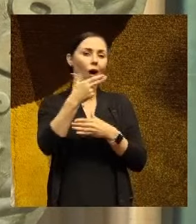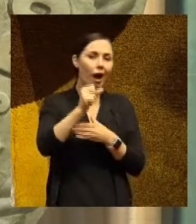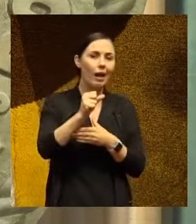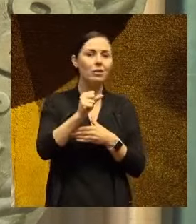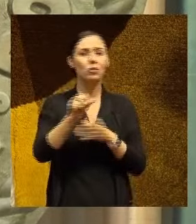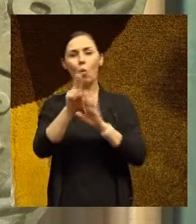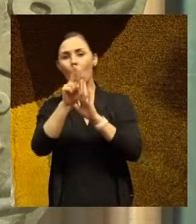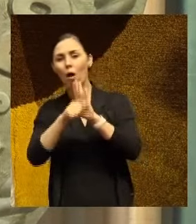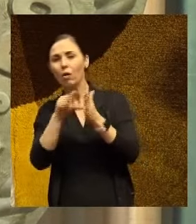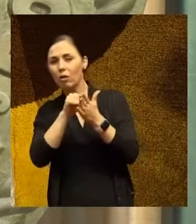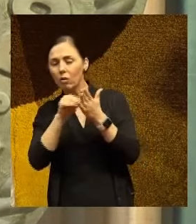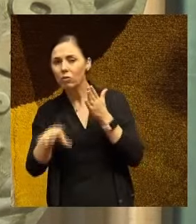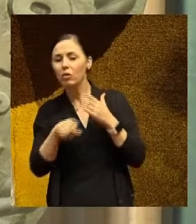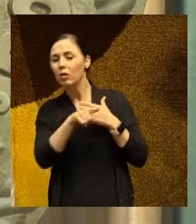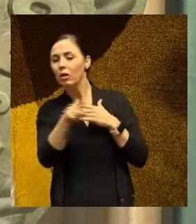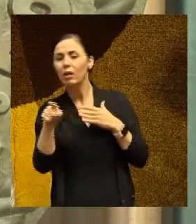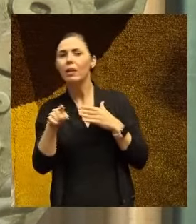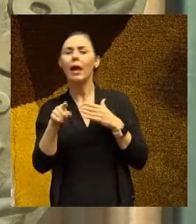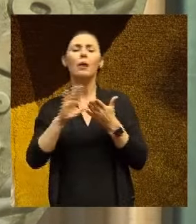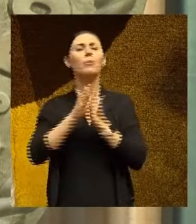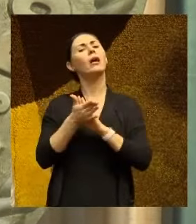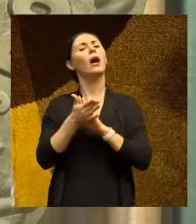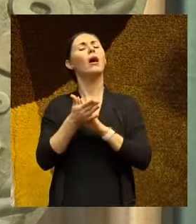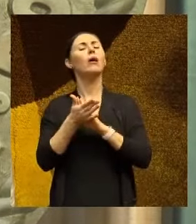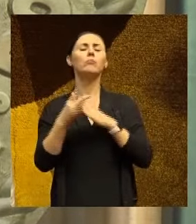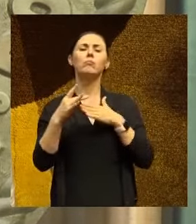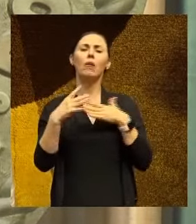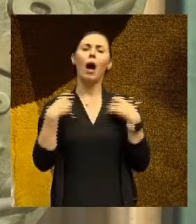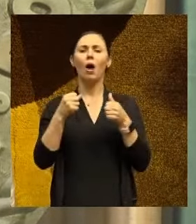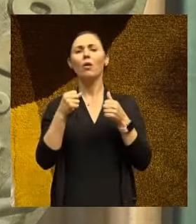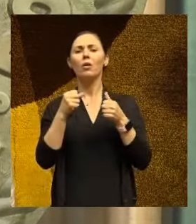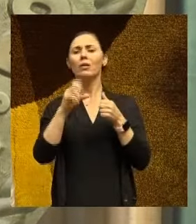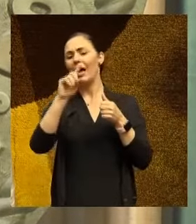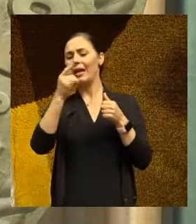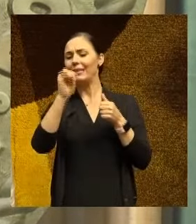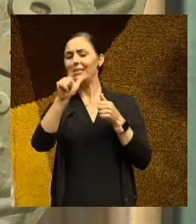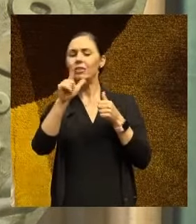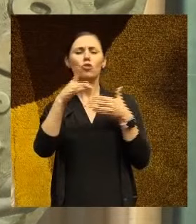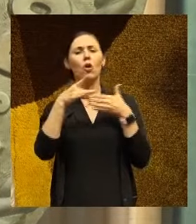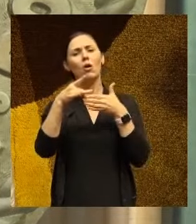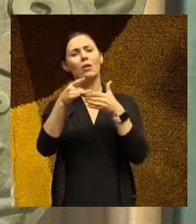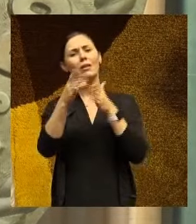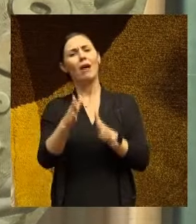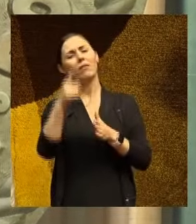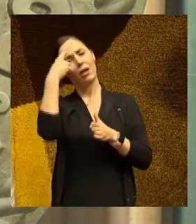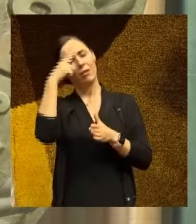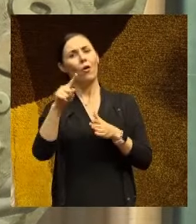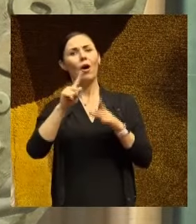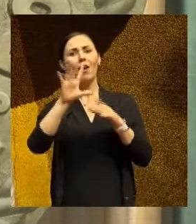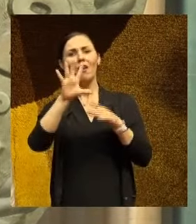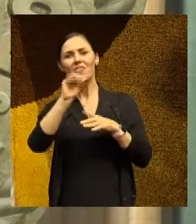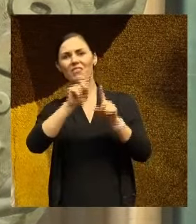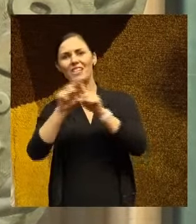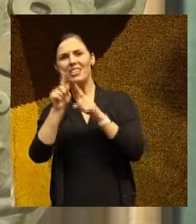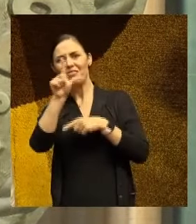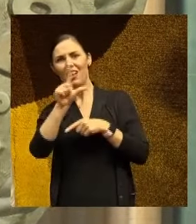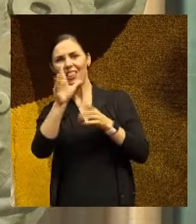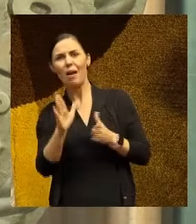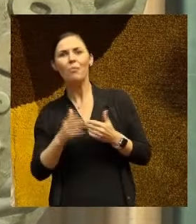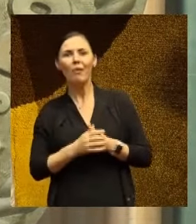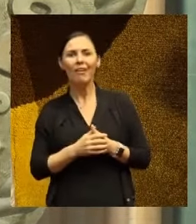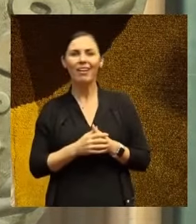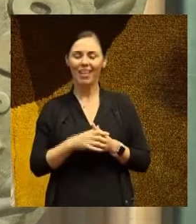and digital navigators in 50 libraries across the state. These navigators will help